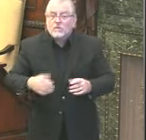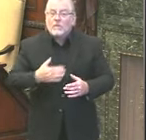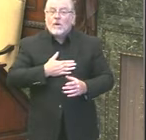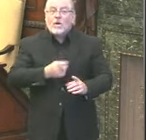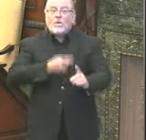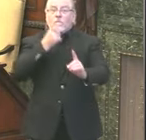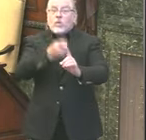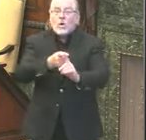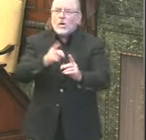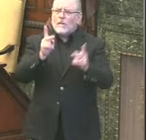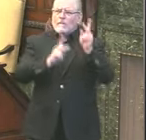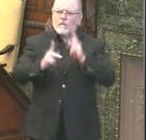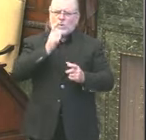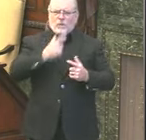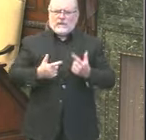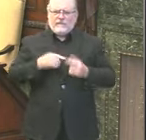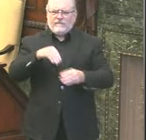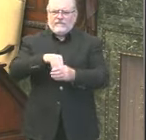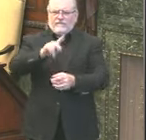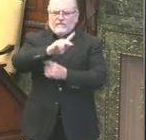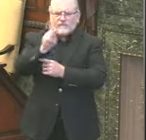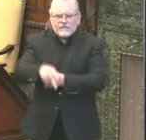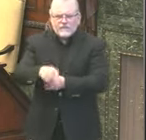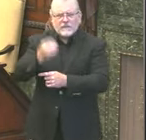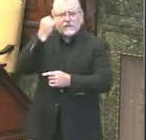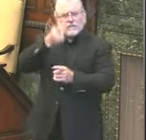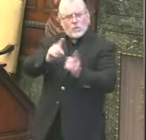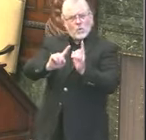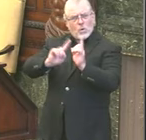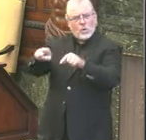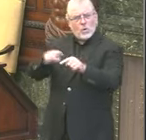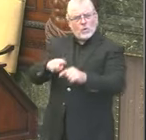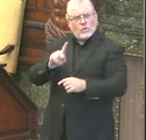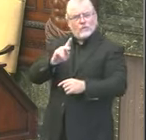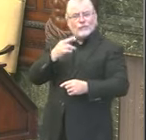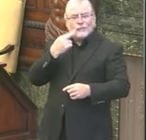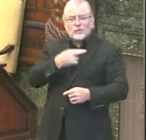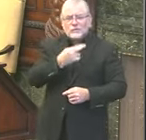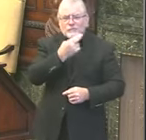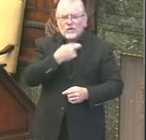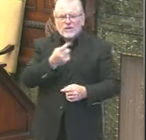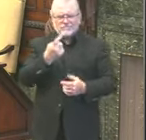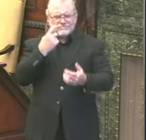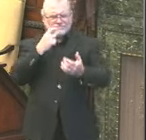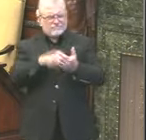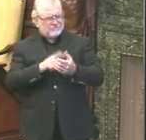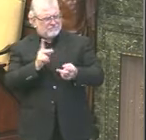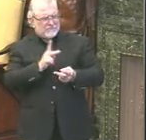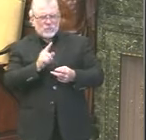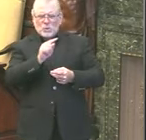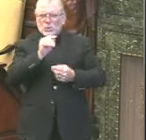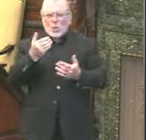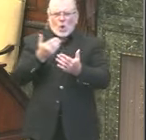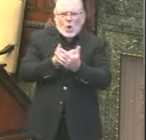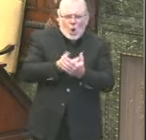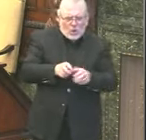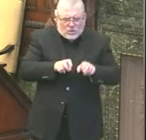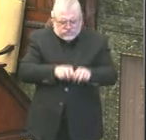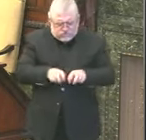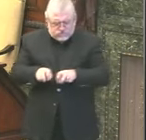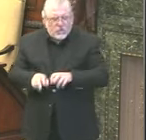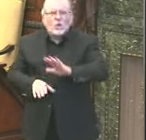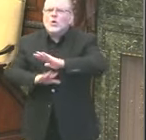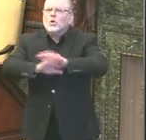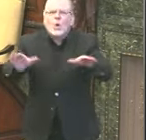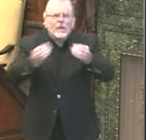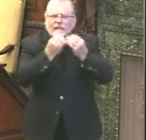if you go to a restaurant with outdoor dining and you see that people are not doing social distancing, don't eat there. Don't give them your business. And call